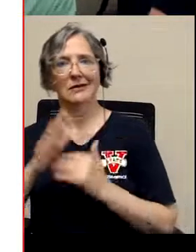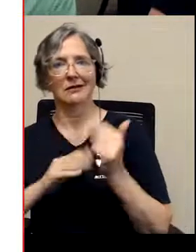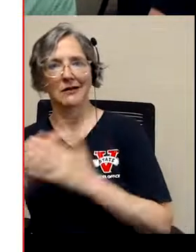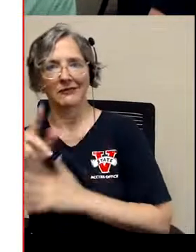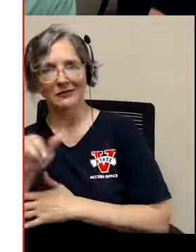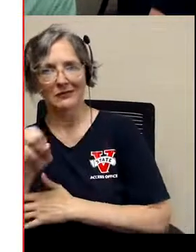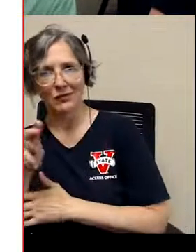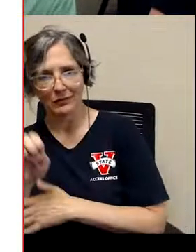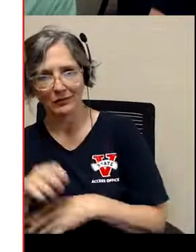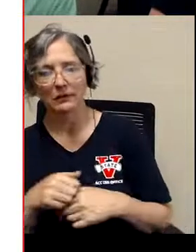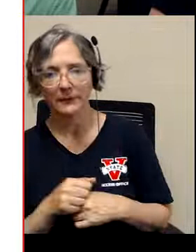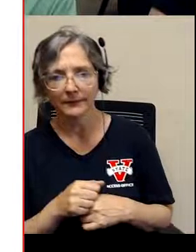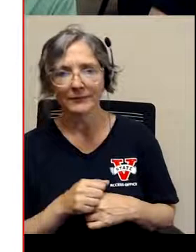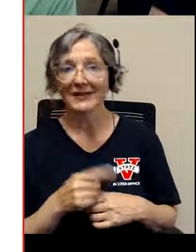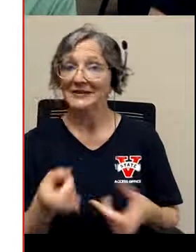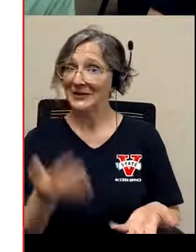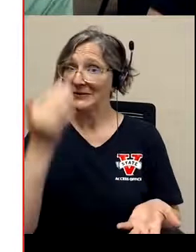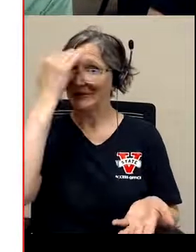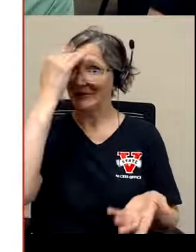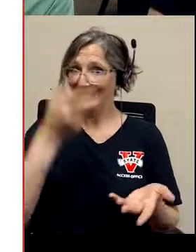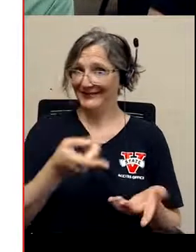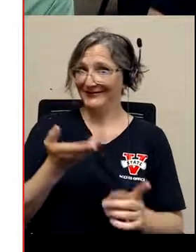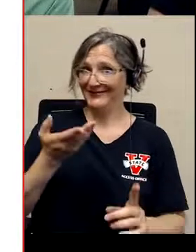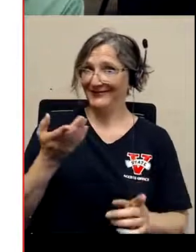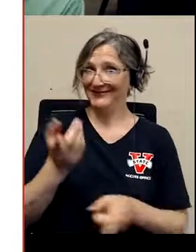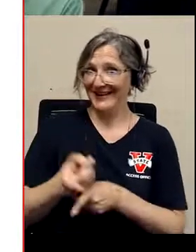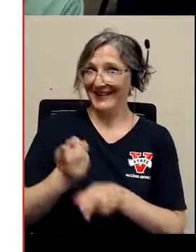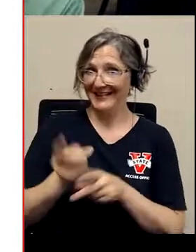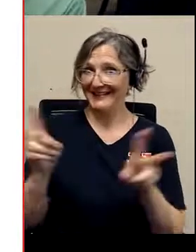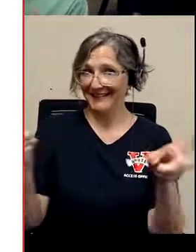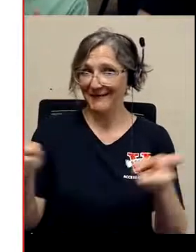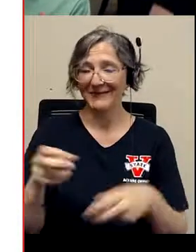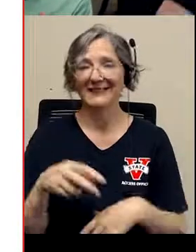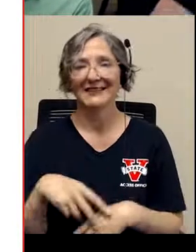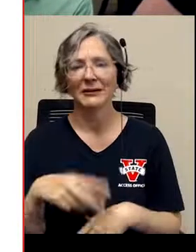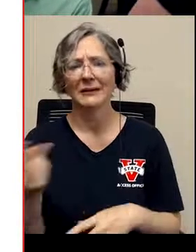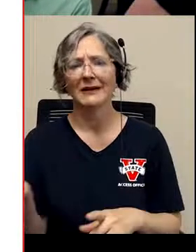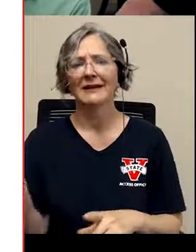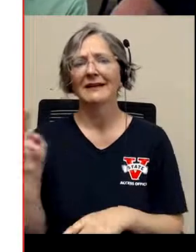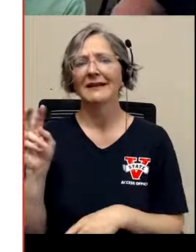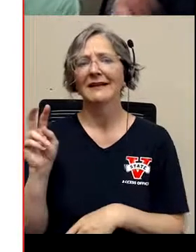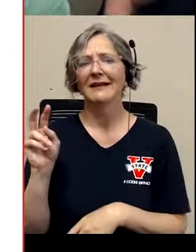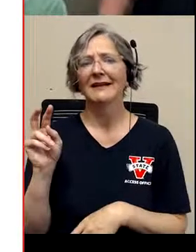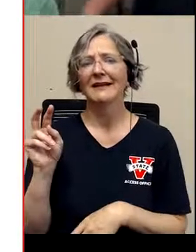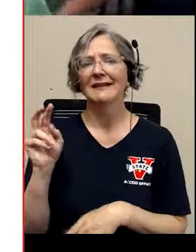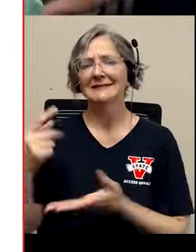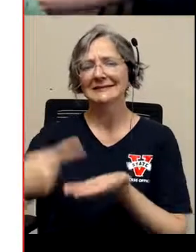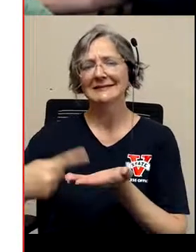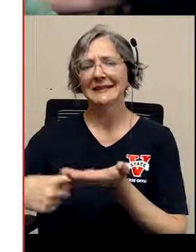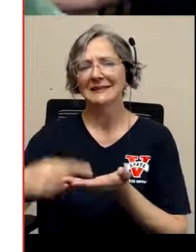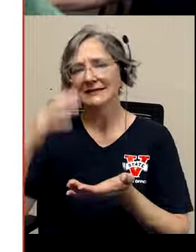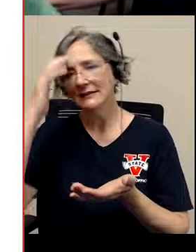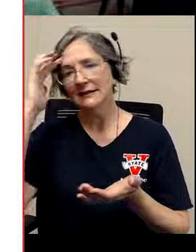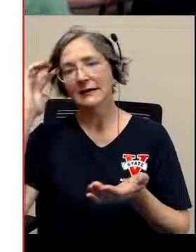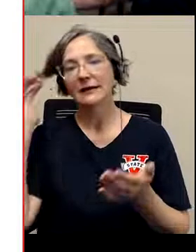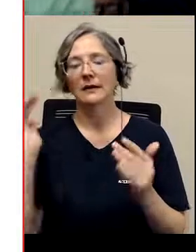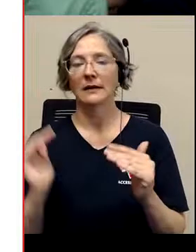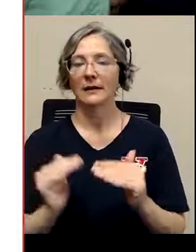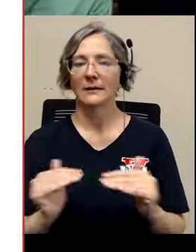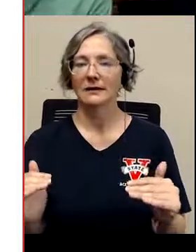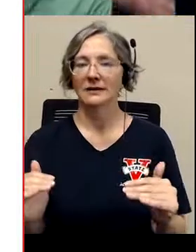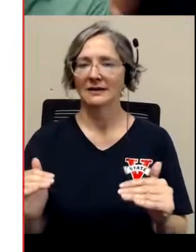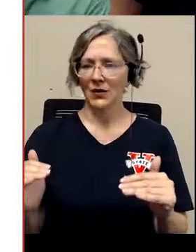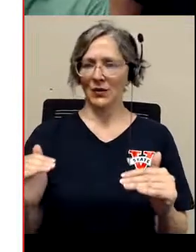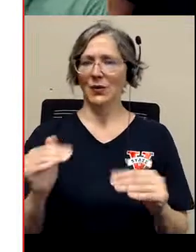So this is pretty familiar. We want to kind of go back and look at a baseline. Well, the